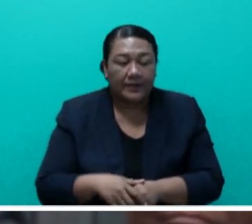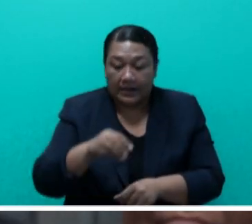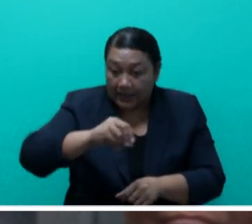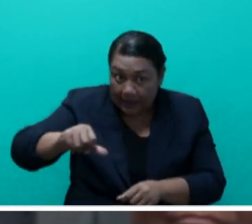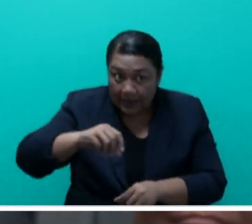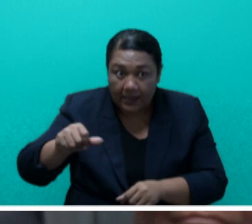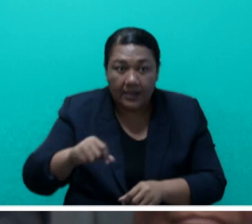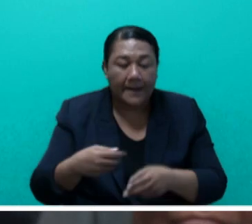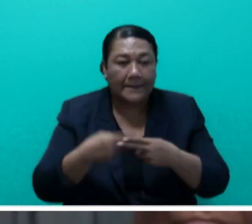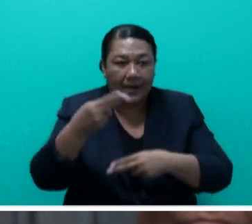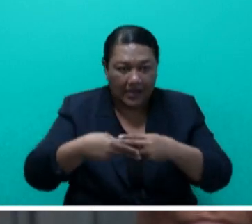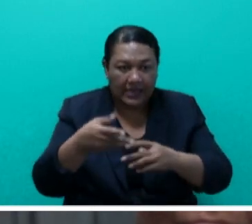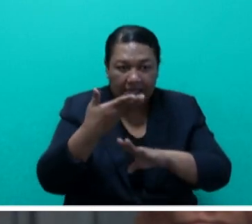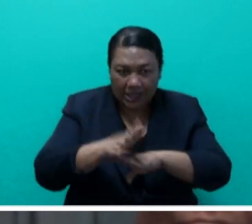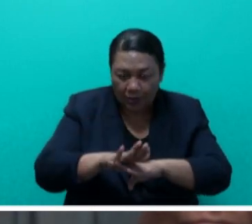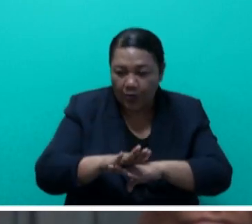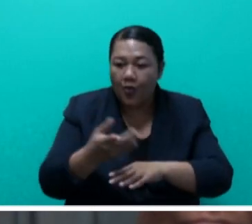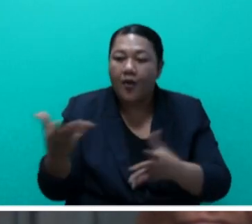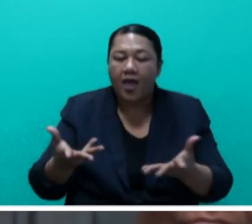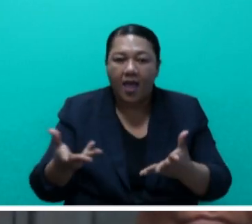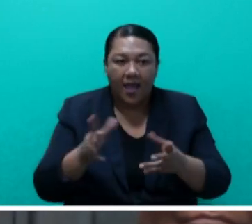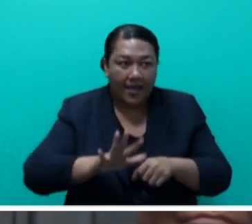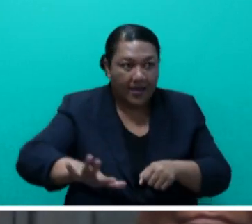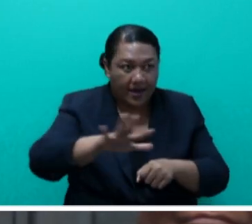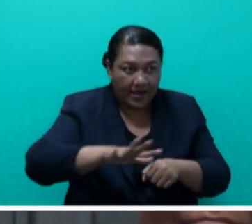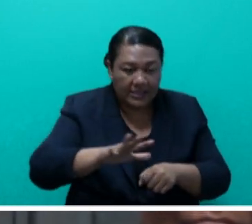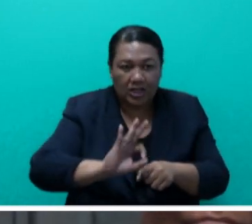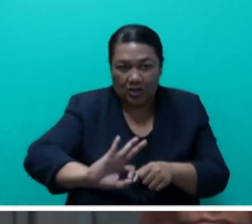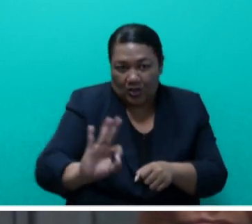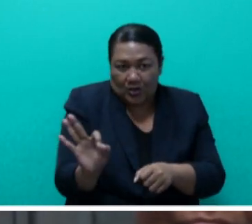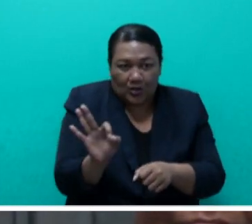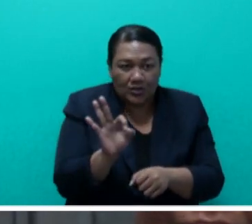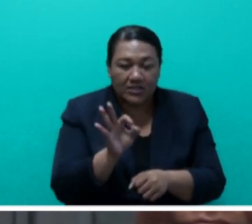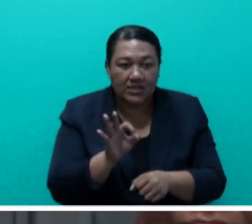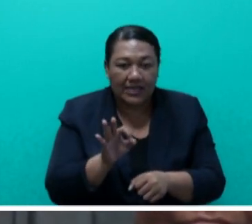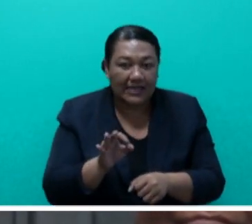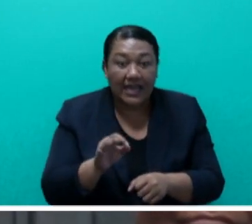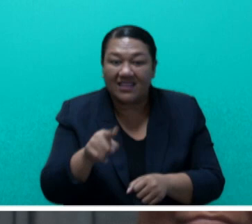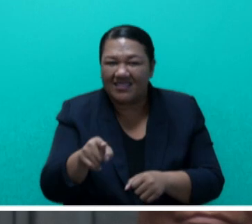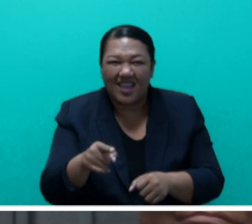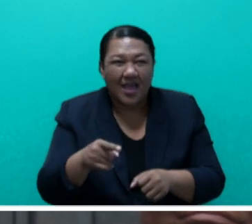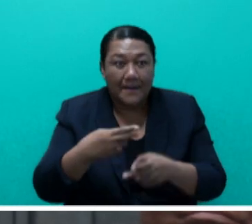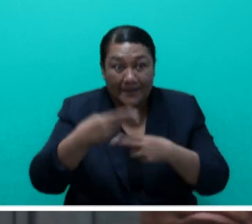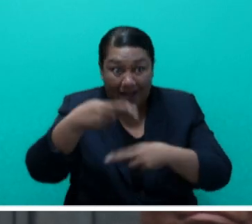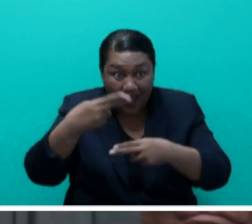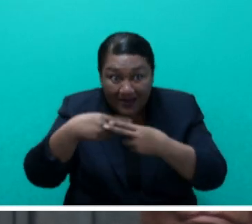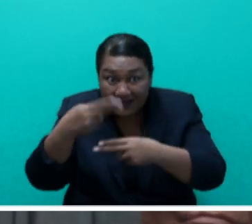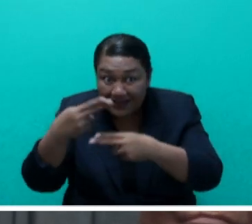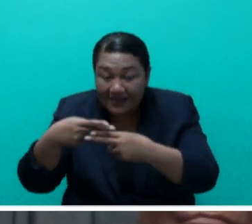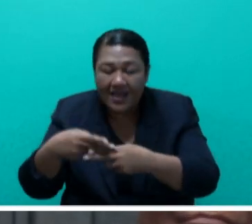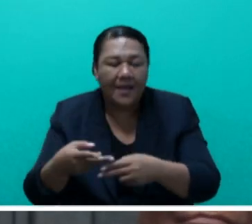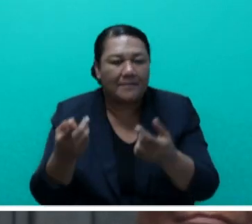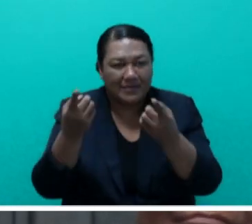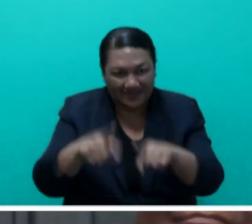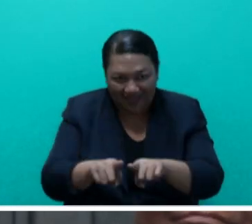planting new seedlings in areas that did not survive under the initial round